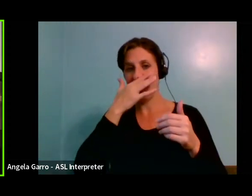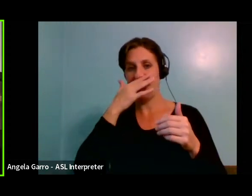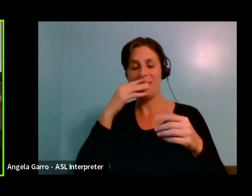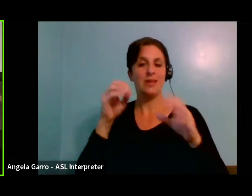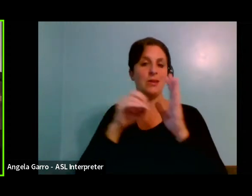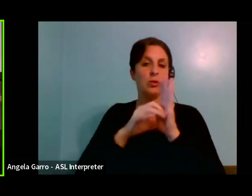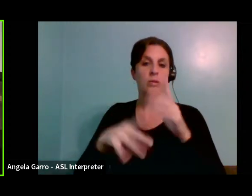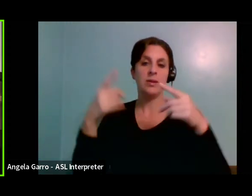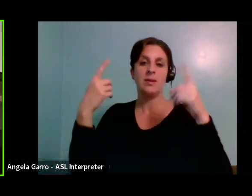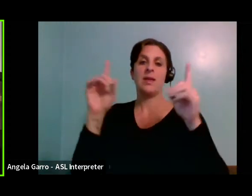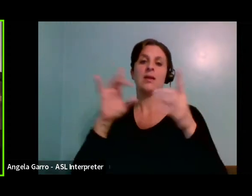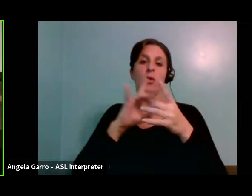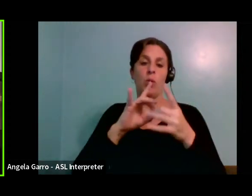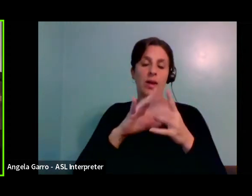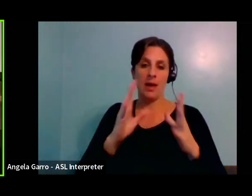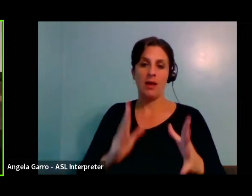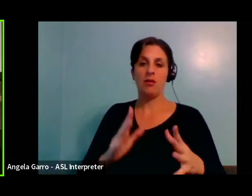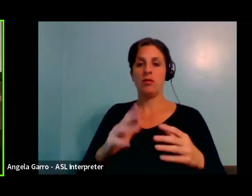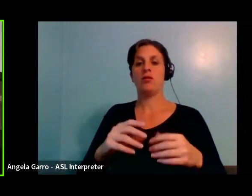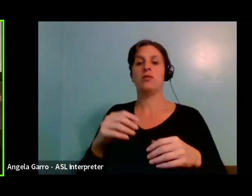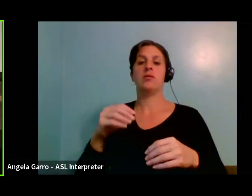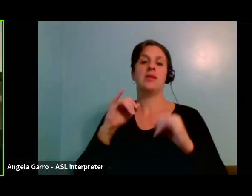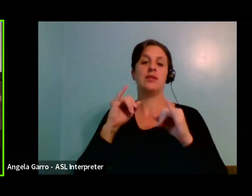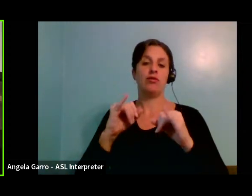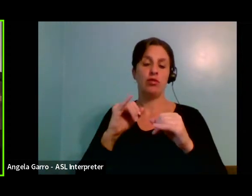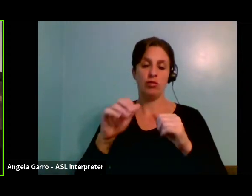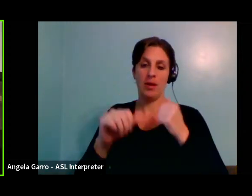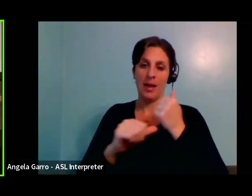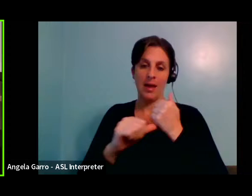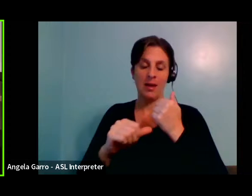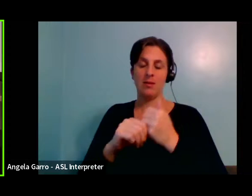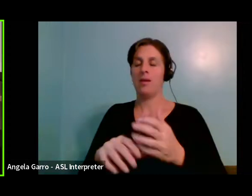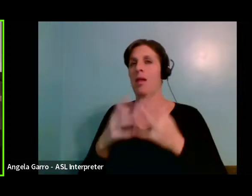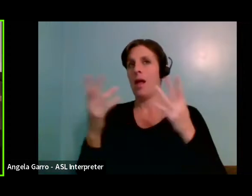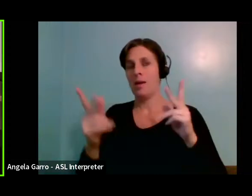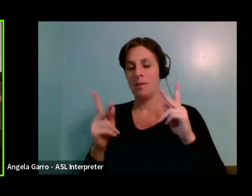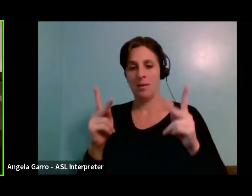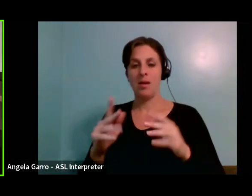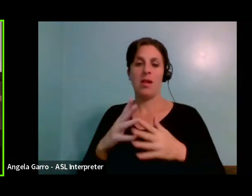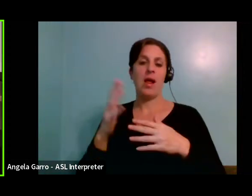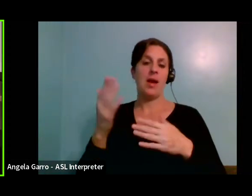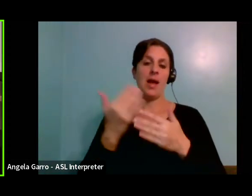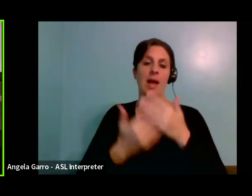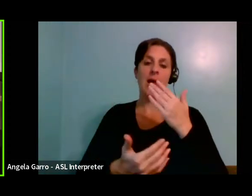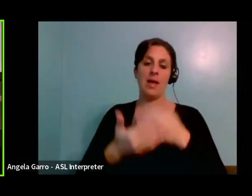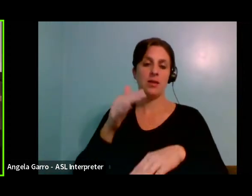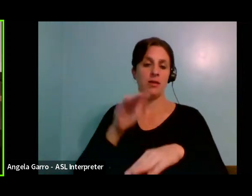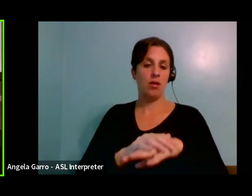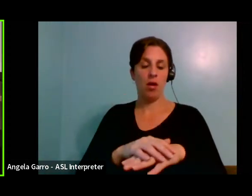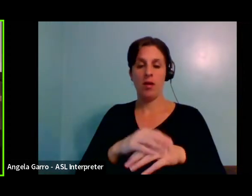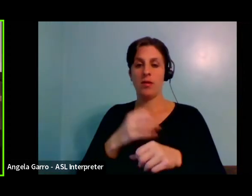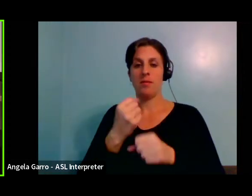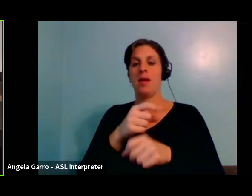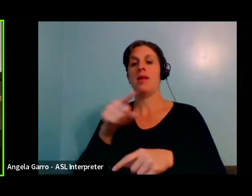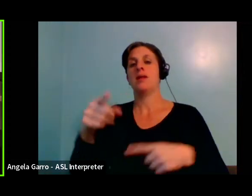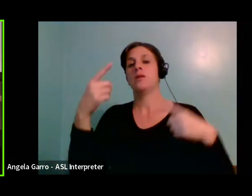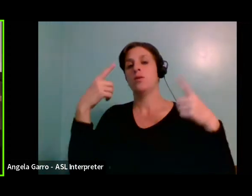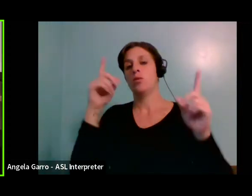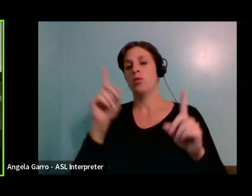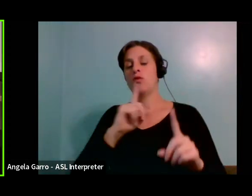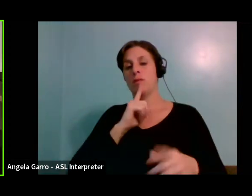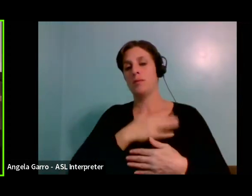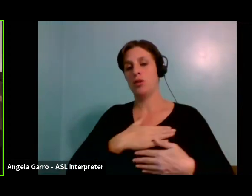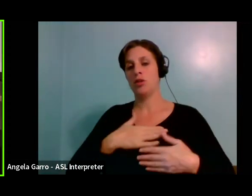success coordinators and instructional aides. And I mean, just a lot of people, a lot of hands on deck to make this work. So I do